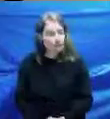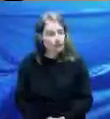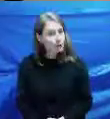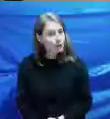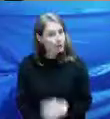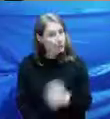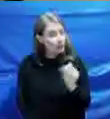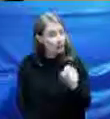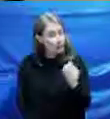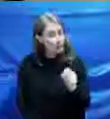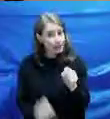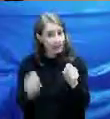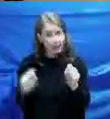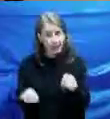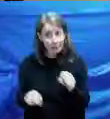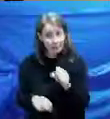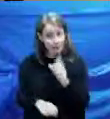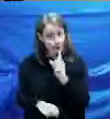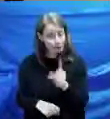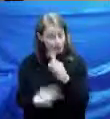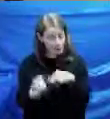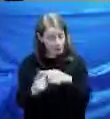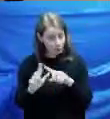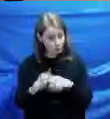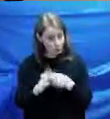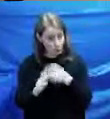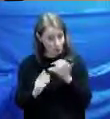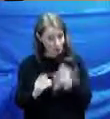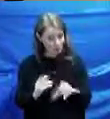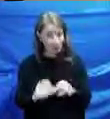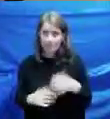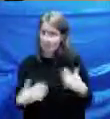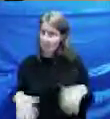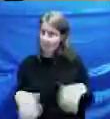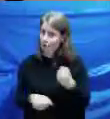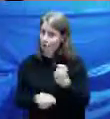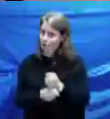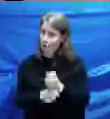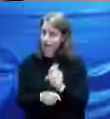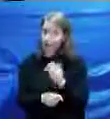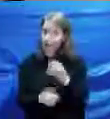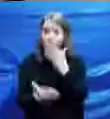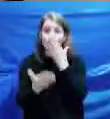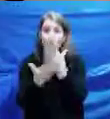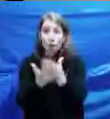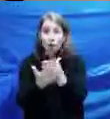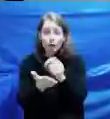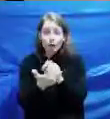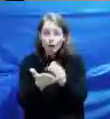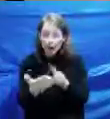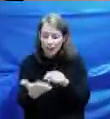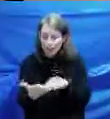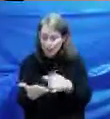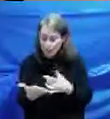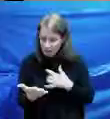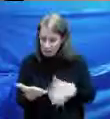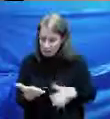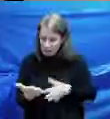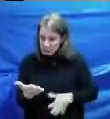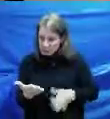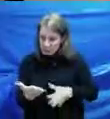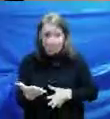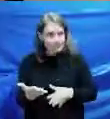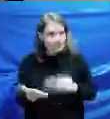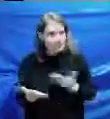start this way that it's very disorienting. And often, if a good writer disorients you, they might have meant to. Yeah. But it may be that it takes then some